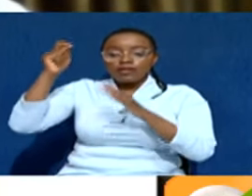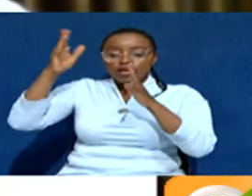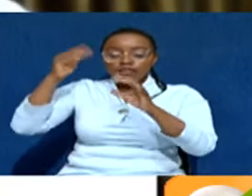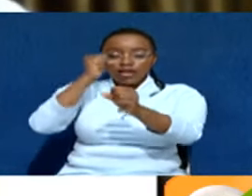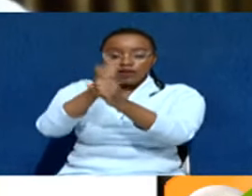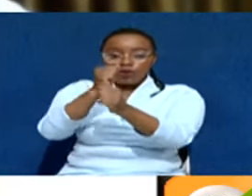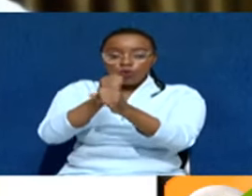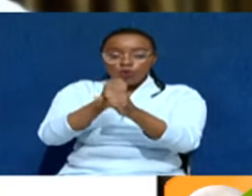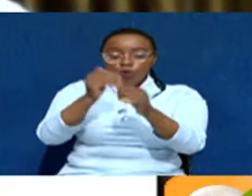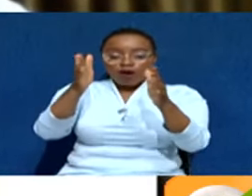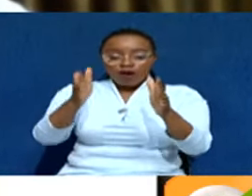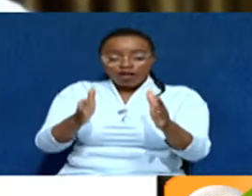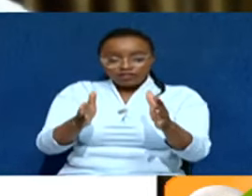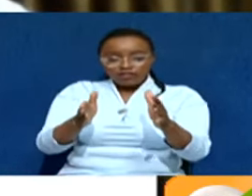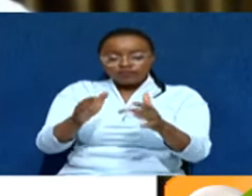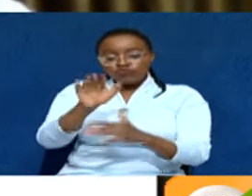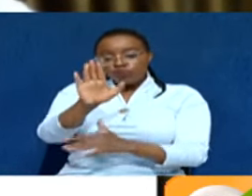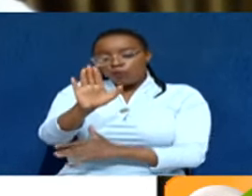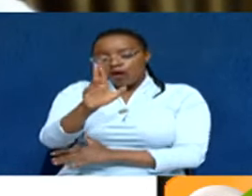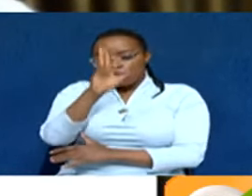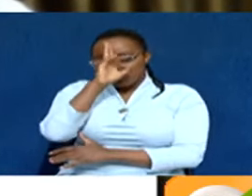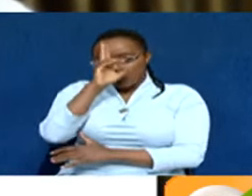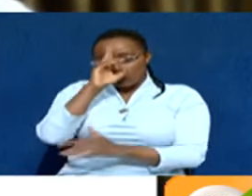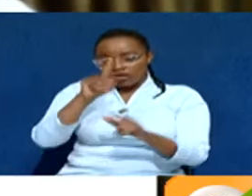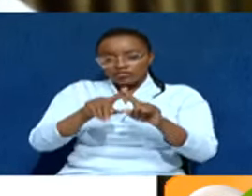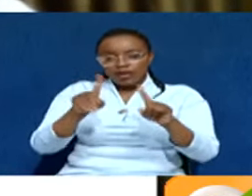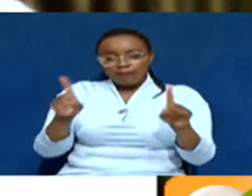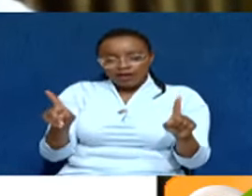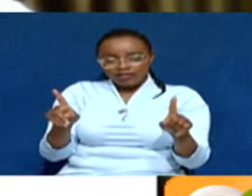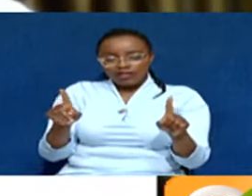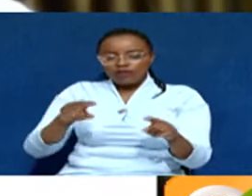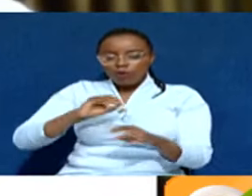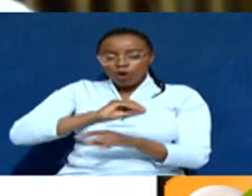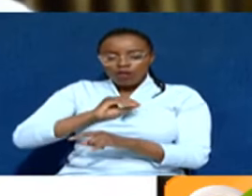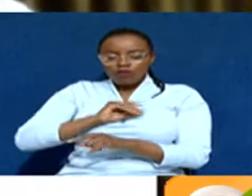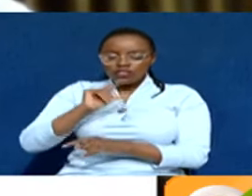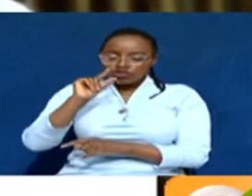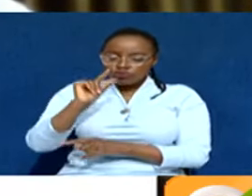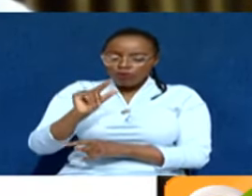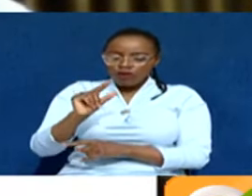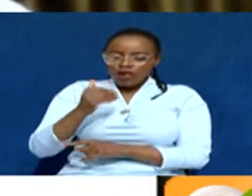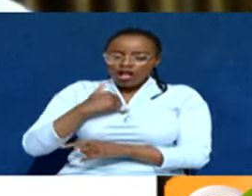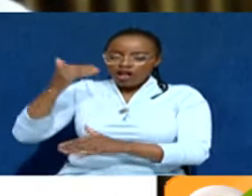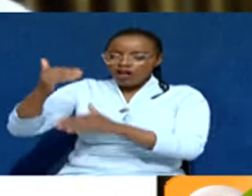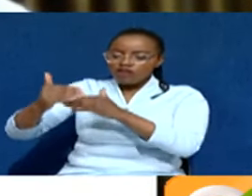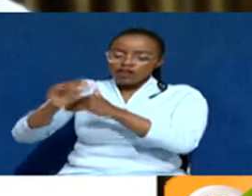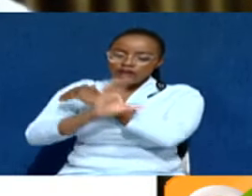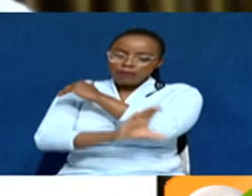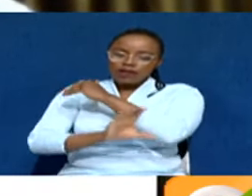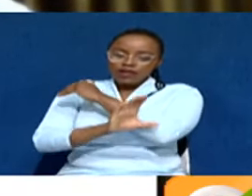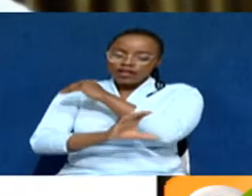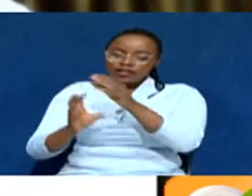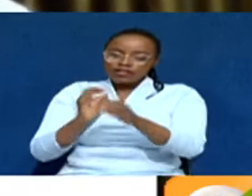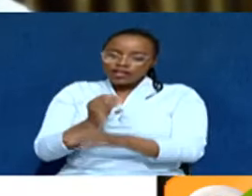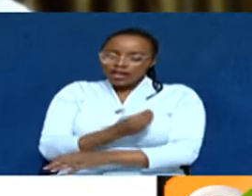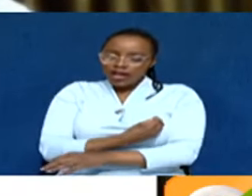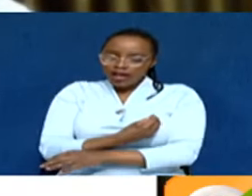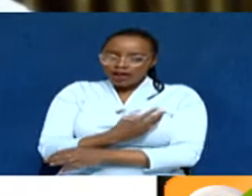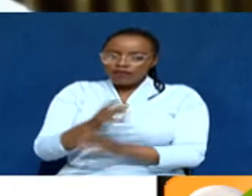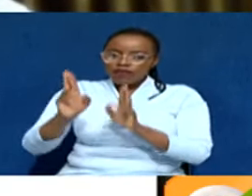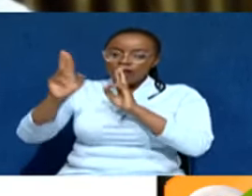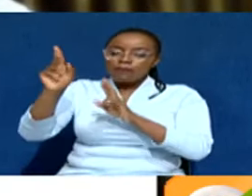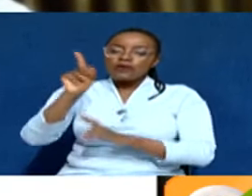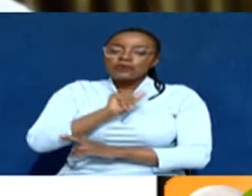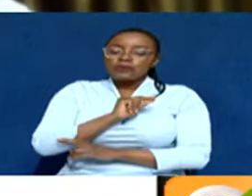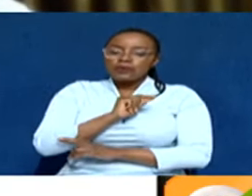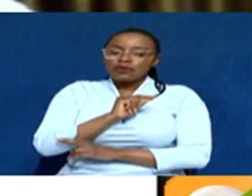to the authorities. However, ours is the smallest. We have our neighboring country. It's